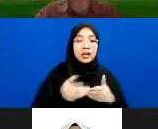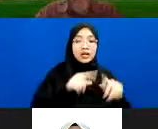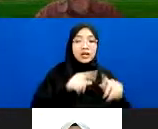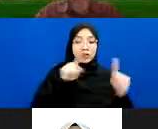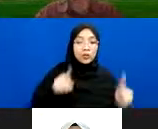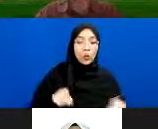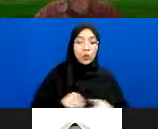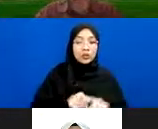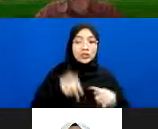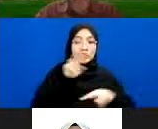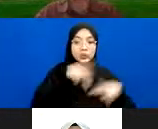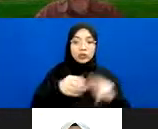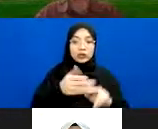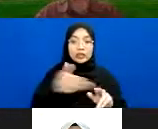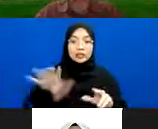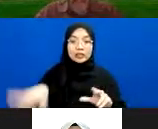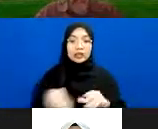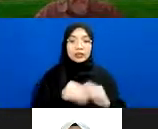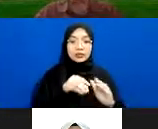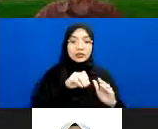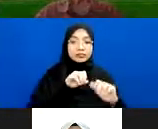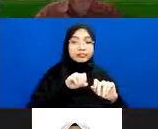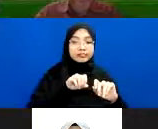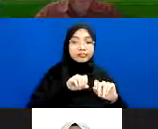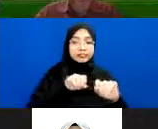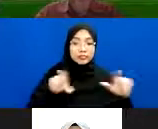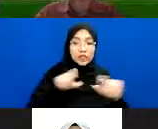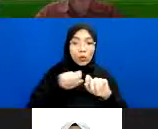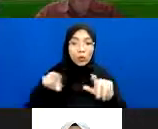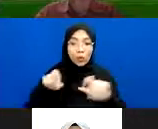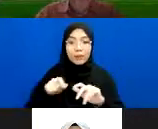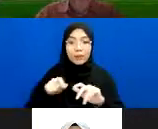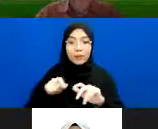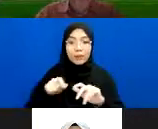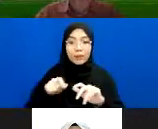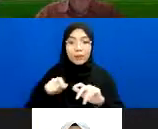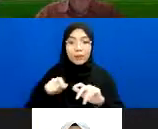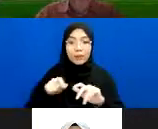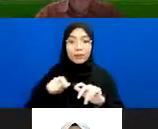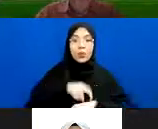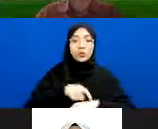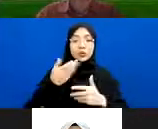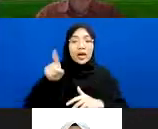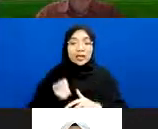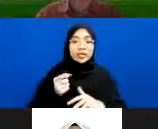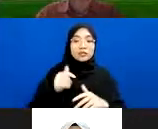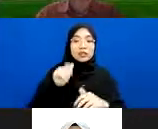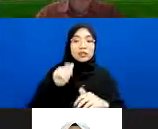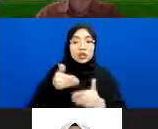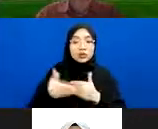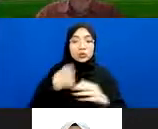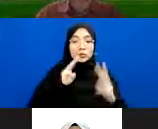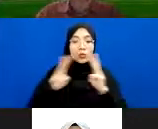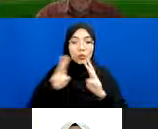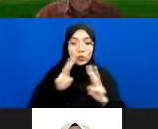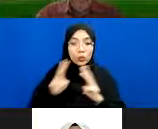study. The researcher will later distribute the survey and conduct a face-to-face interview with the